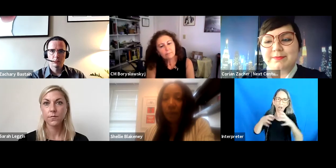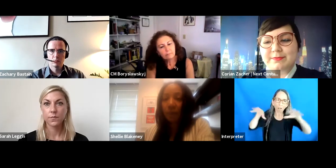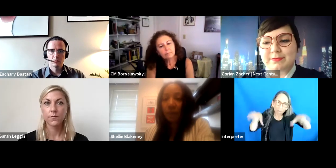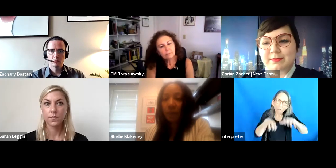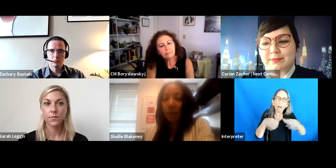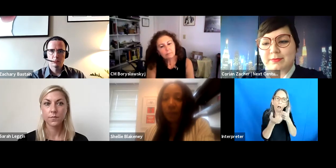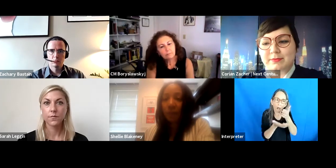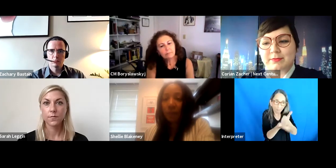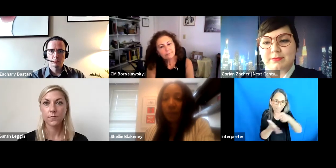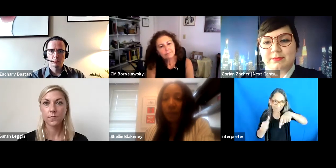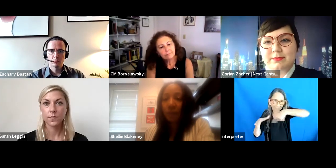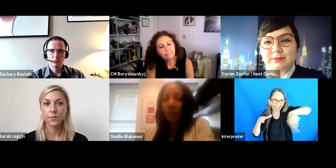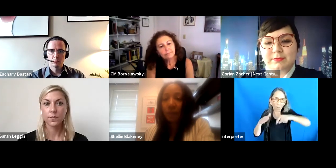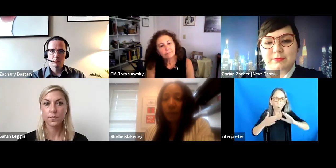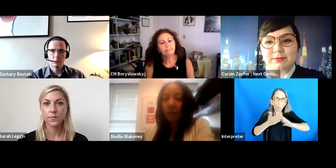online.